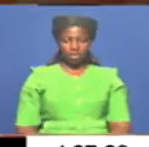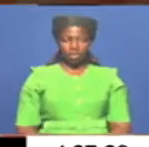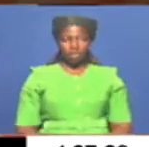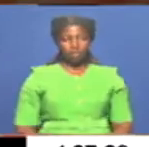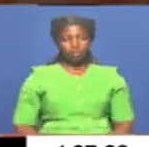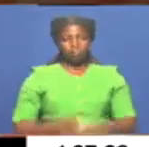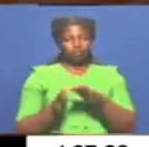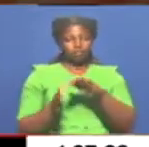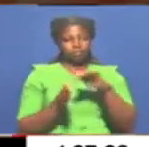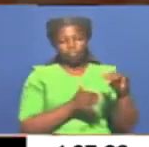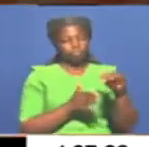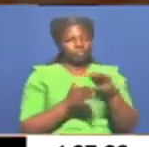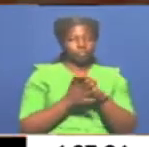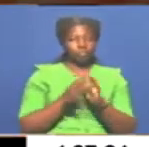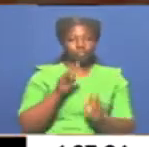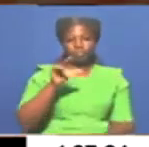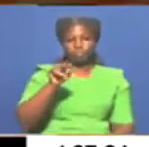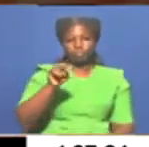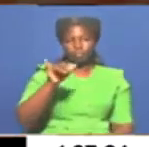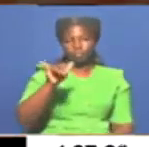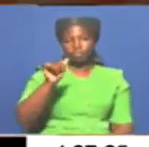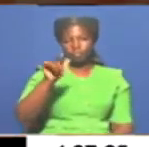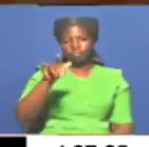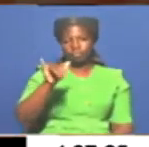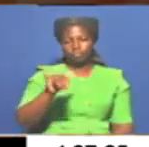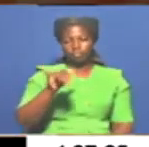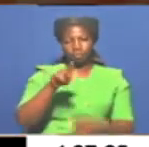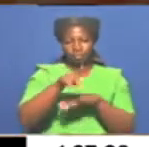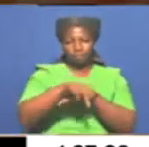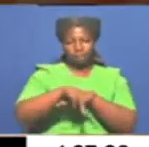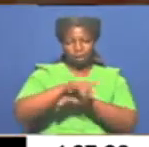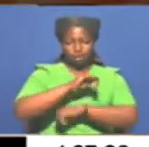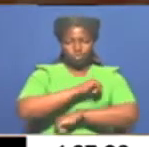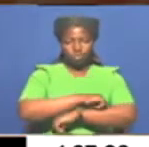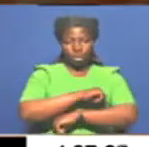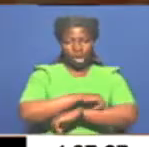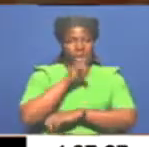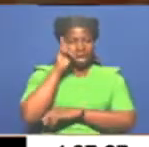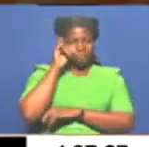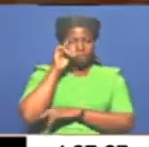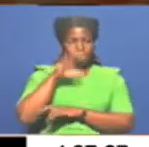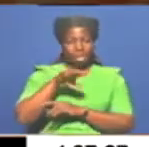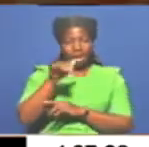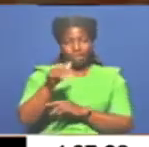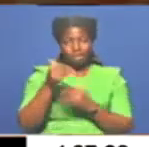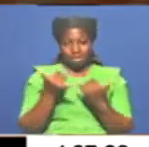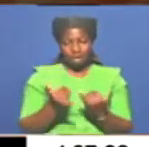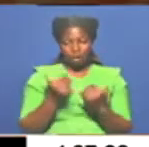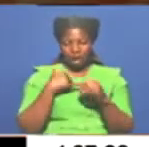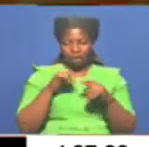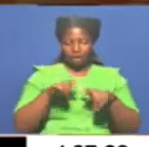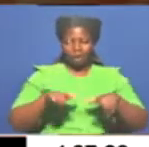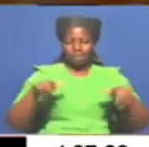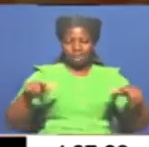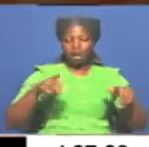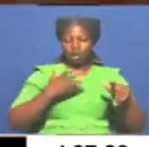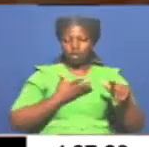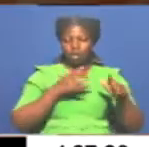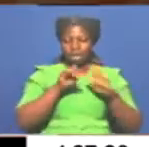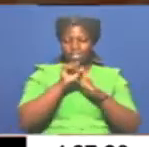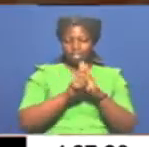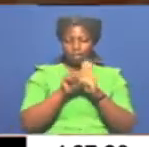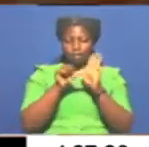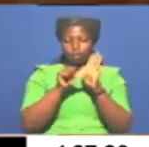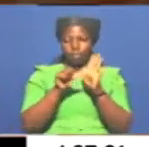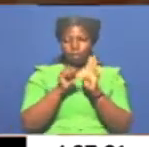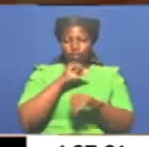In other news, Nyali Primary School in Mombasa County is embroiled in a land ownership tussle. The school claims